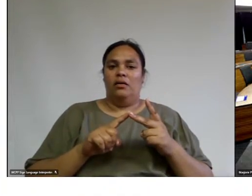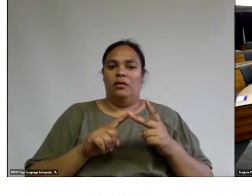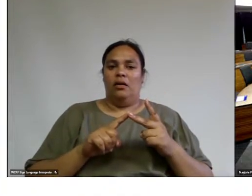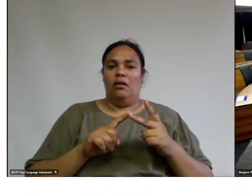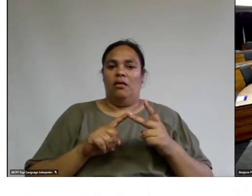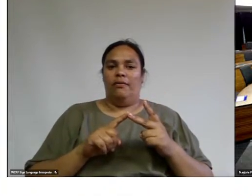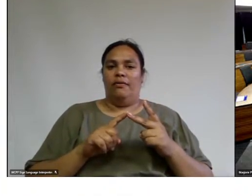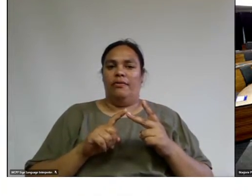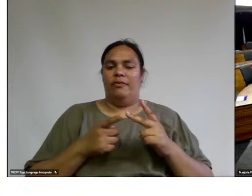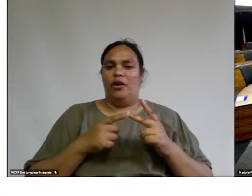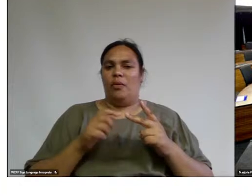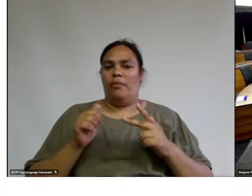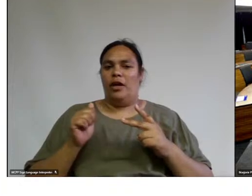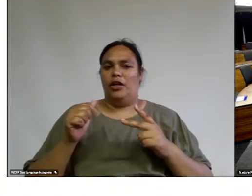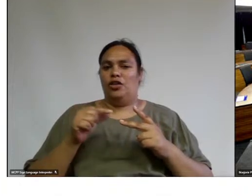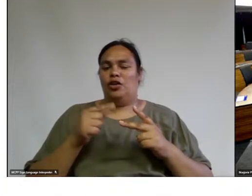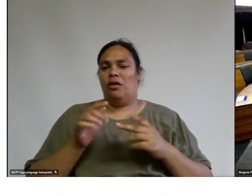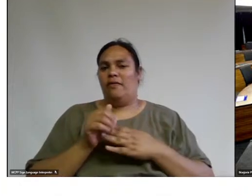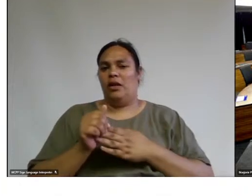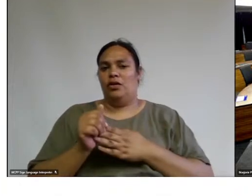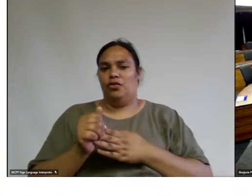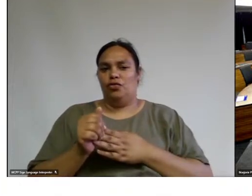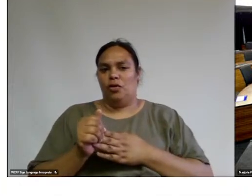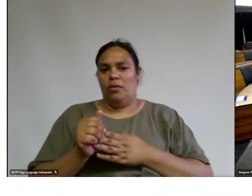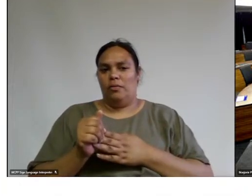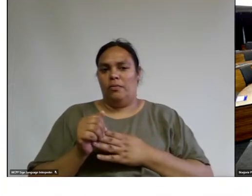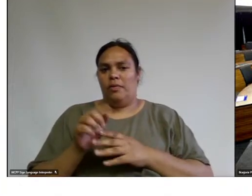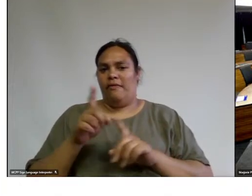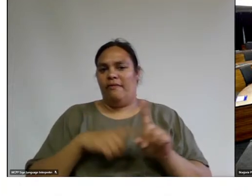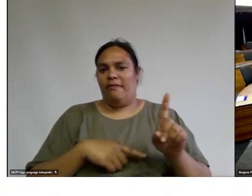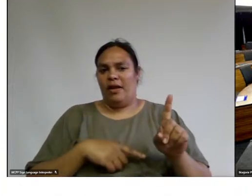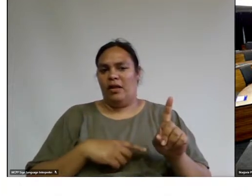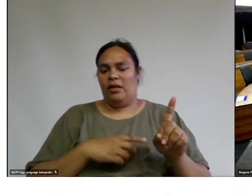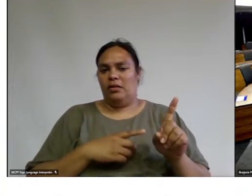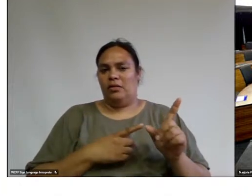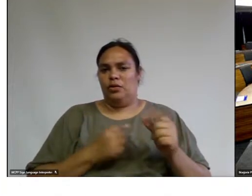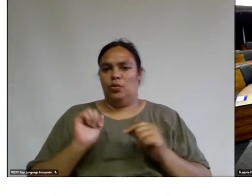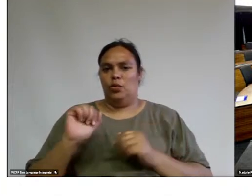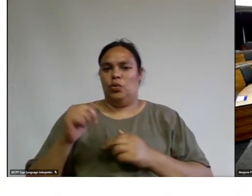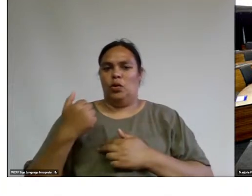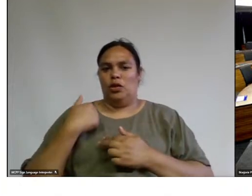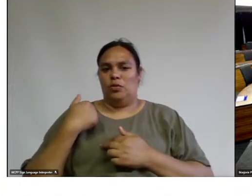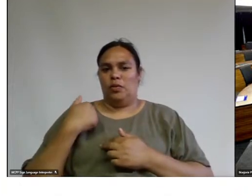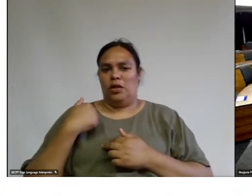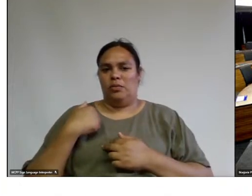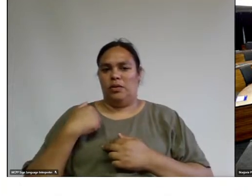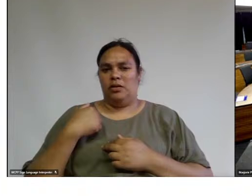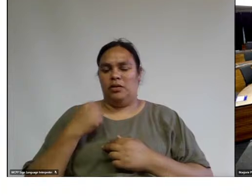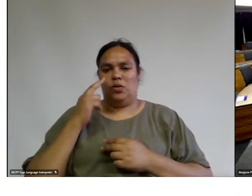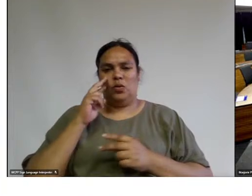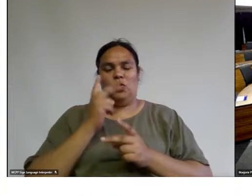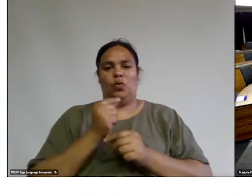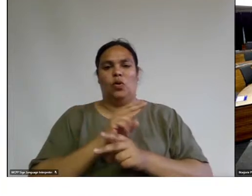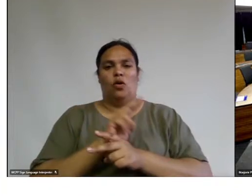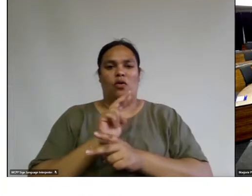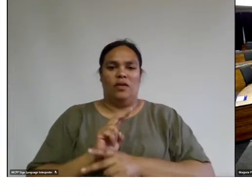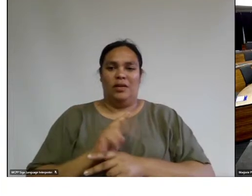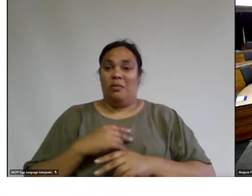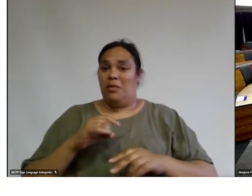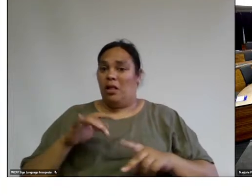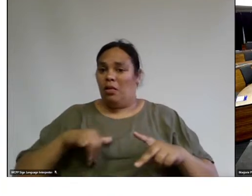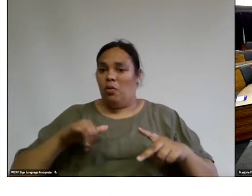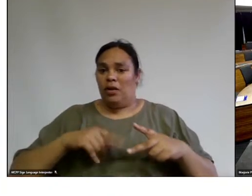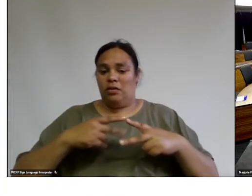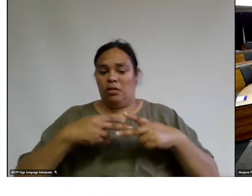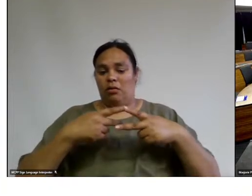AG about leadership failing its responsibility to do oversight. So I'm still waiting for